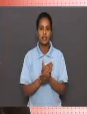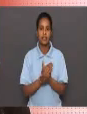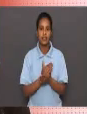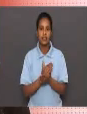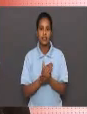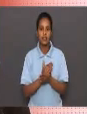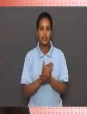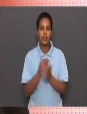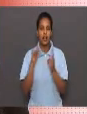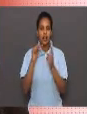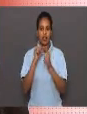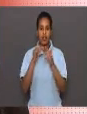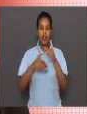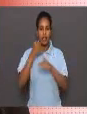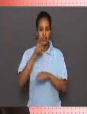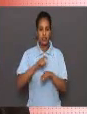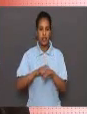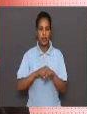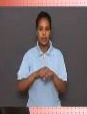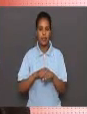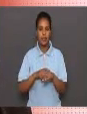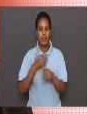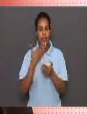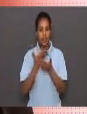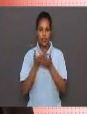lesson. Until next time,